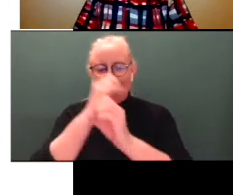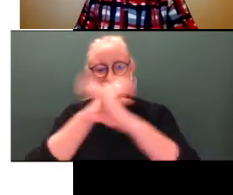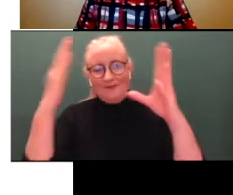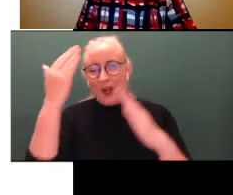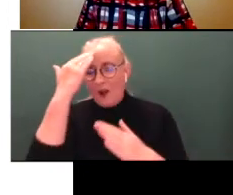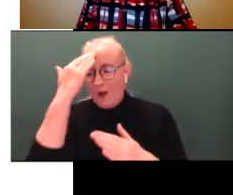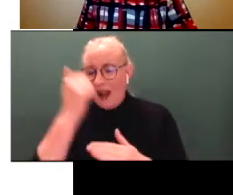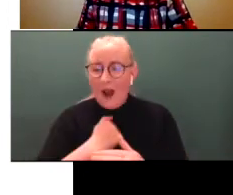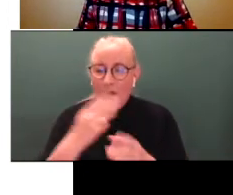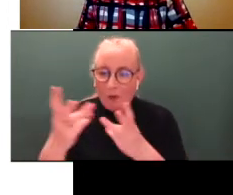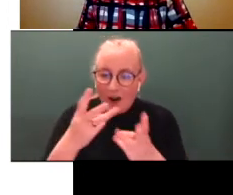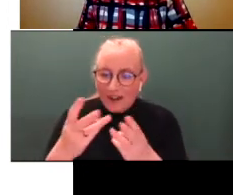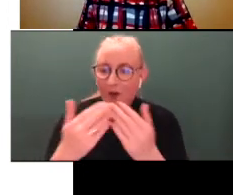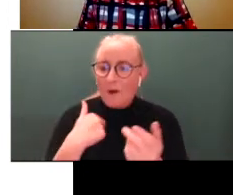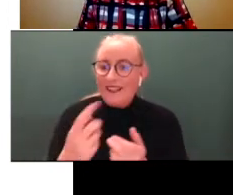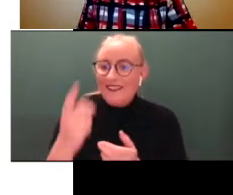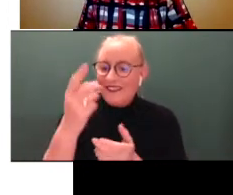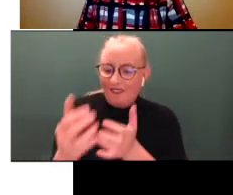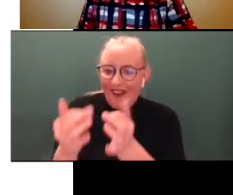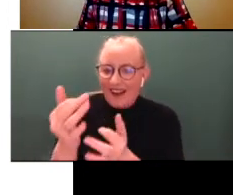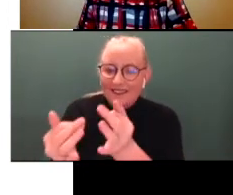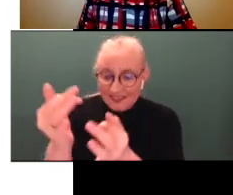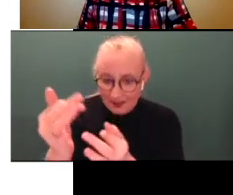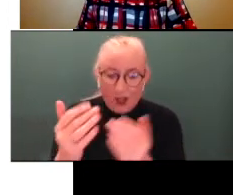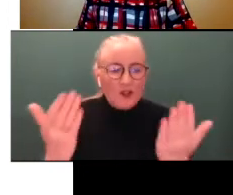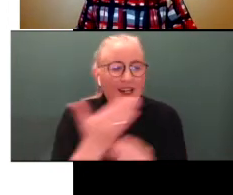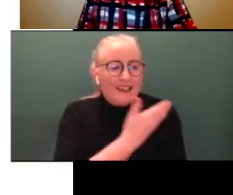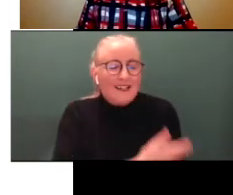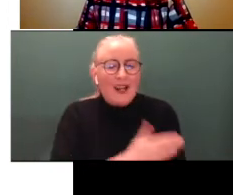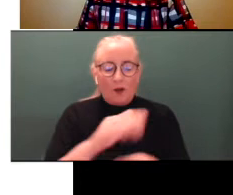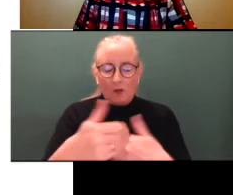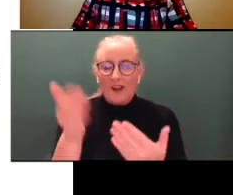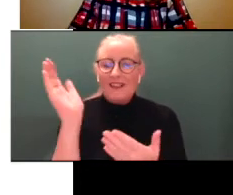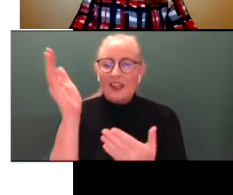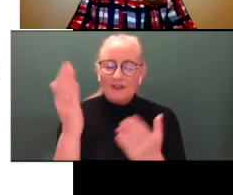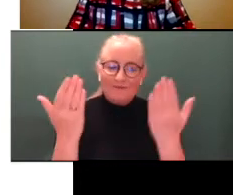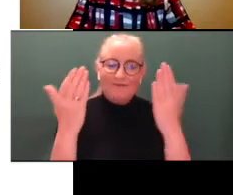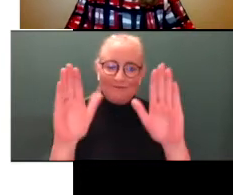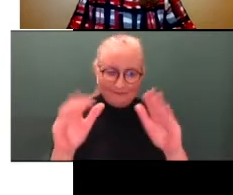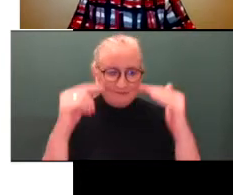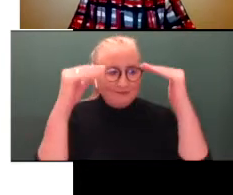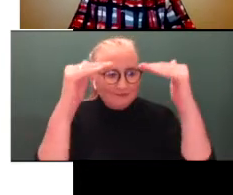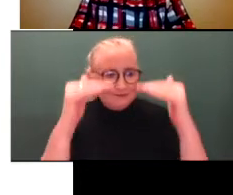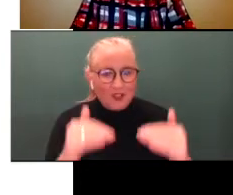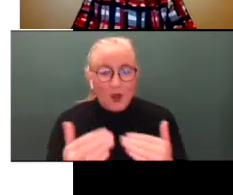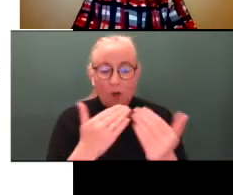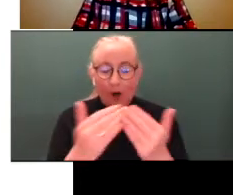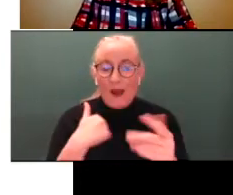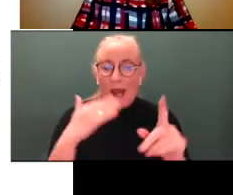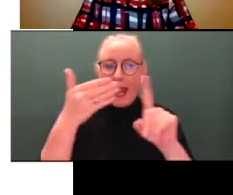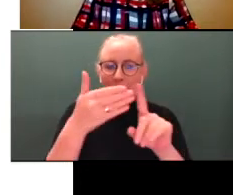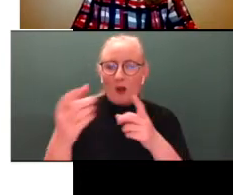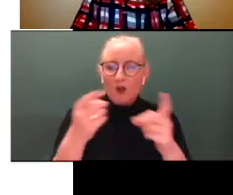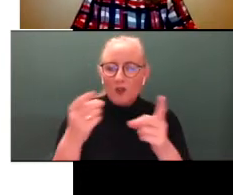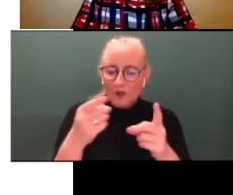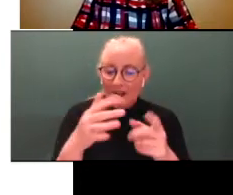our findings. So I'm going to begin the presentation today with what we set out to do, our objectives